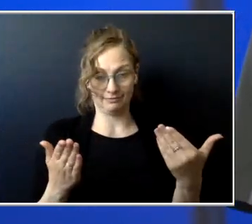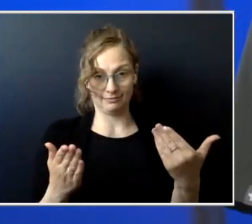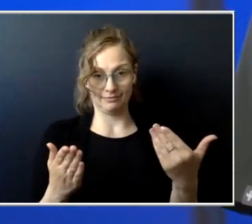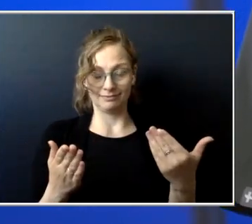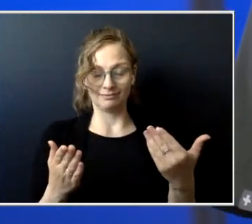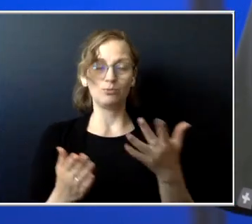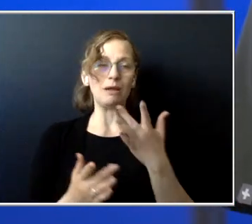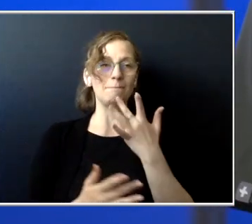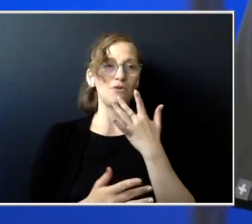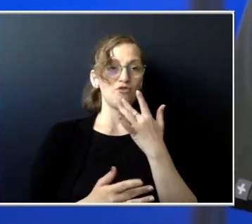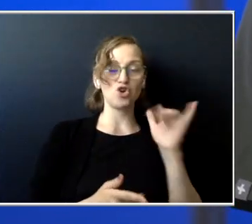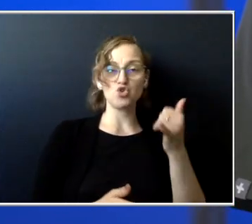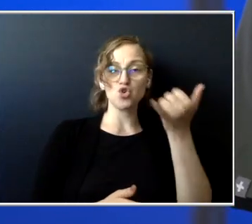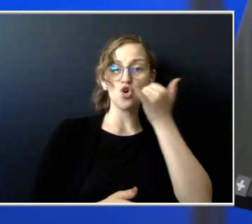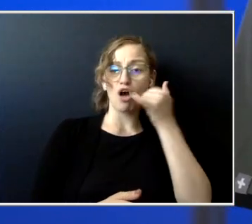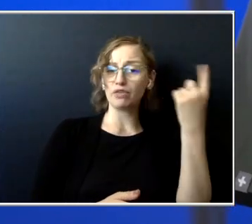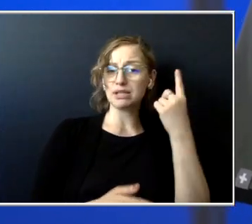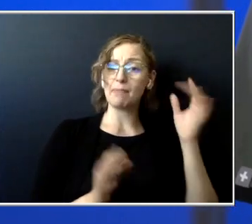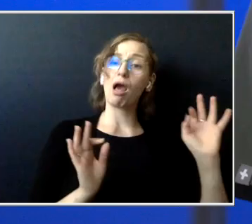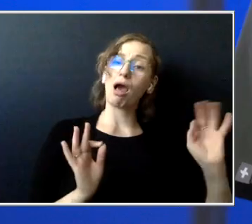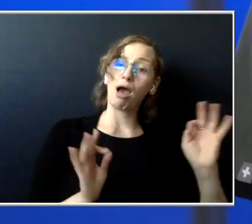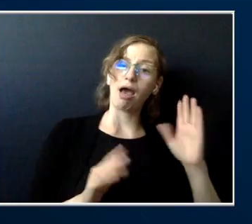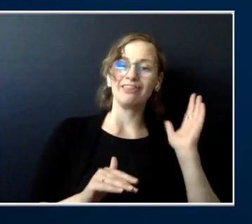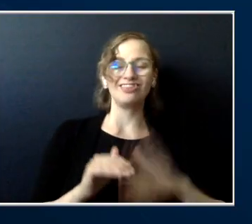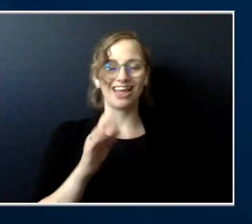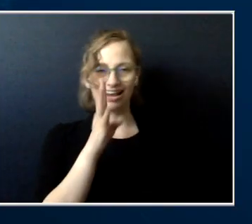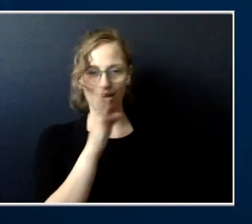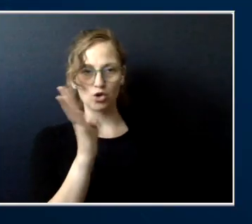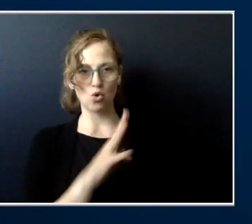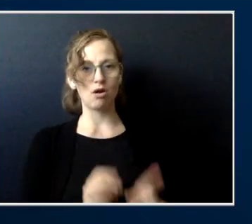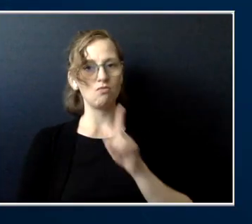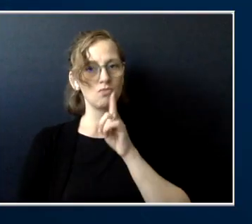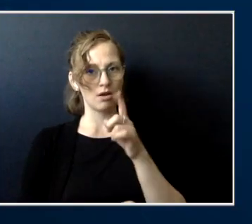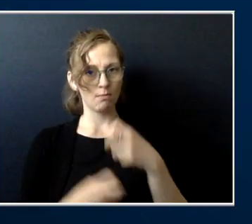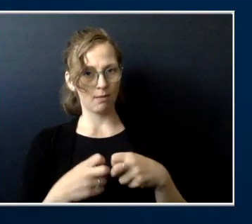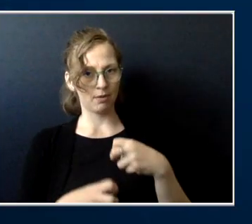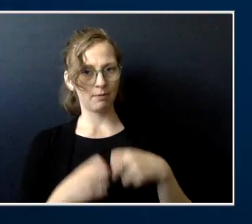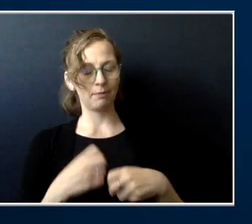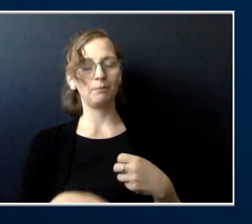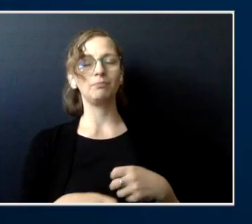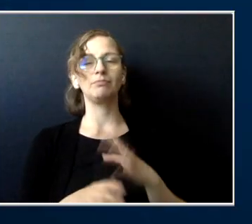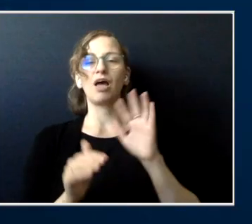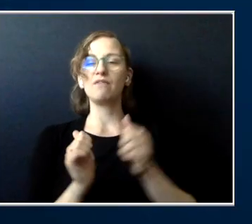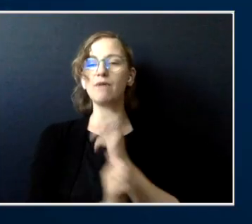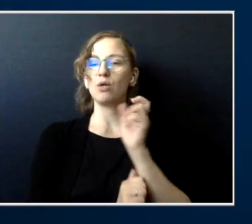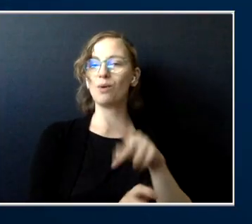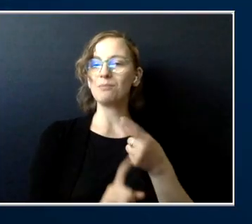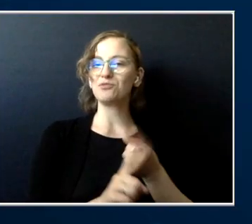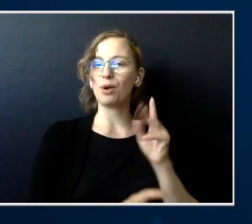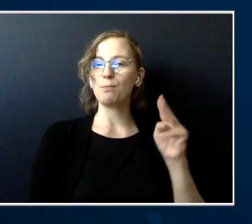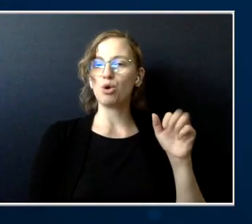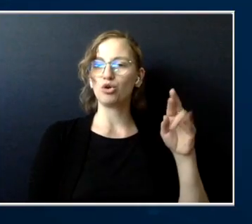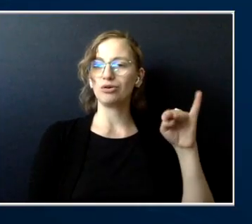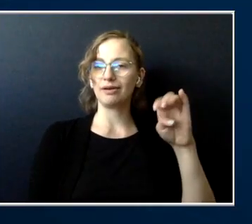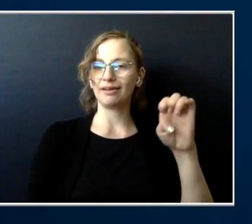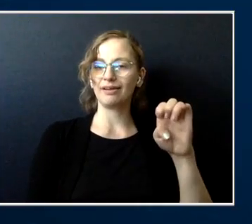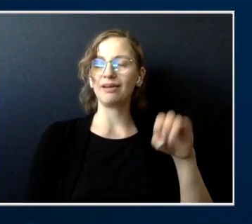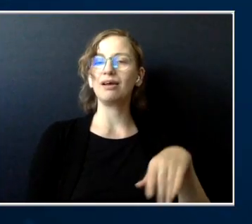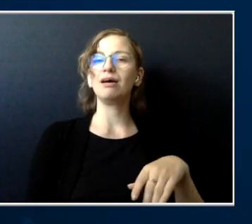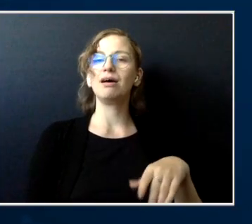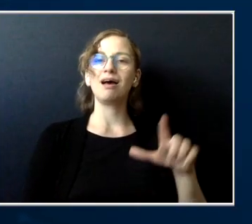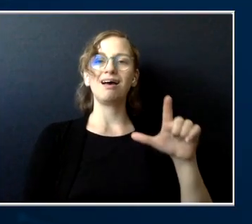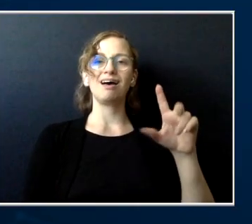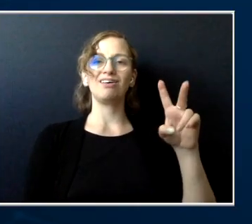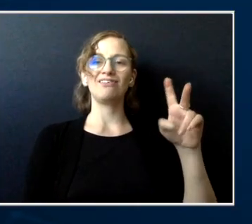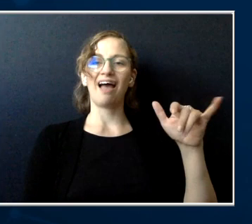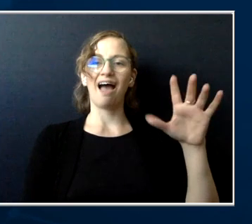we do a lot of education on that. A follow-up question from Marie. What are the LVADs made out of,